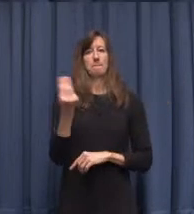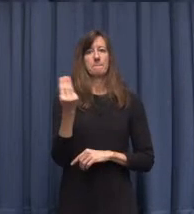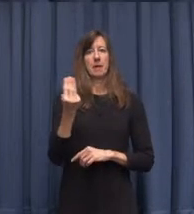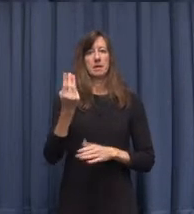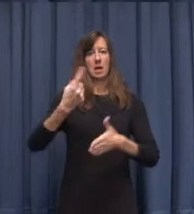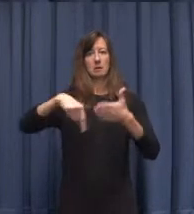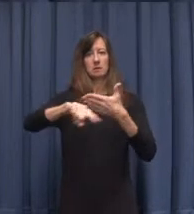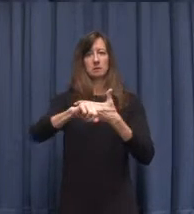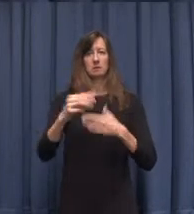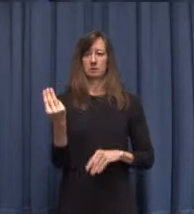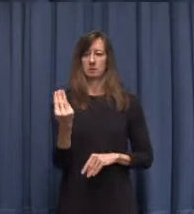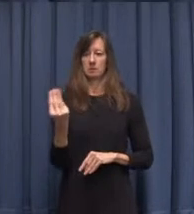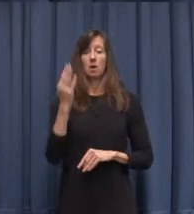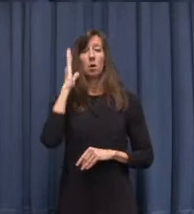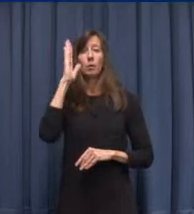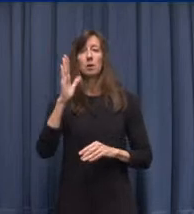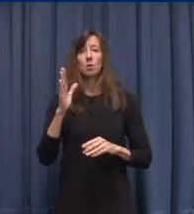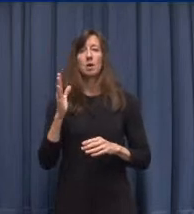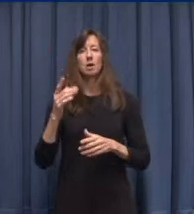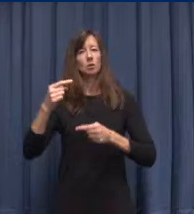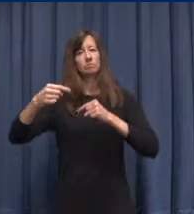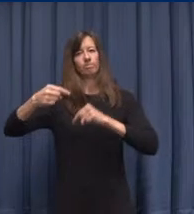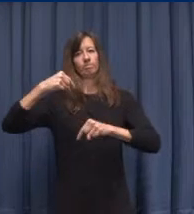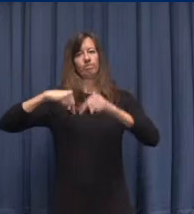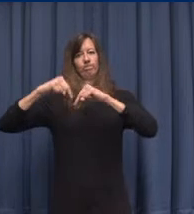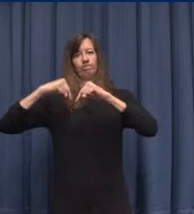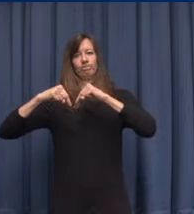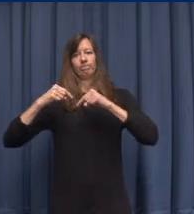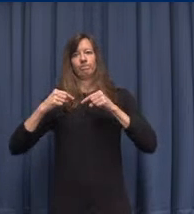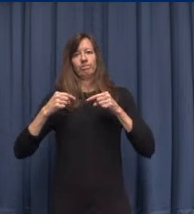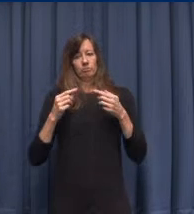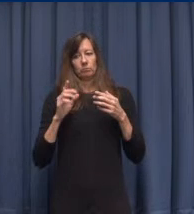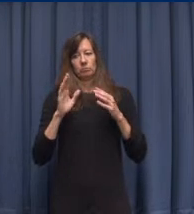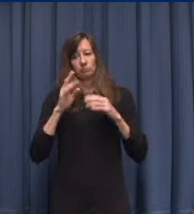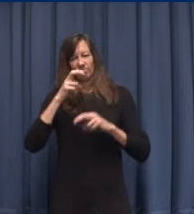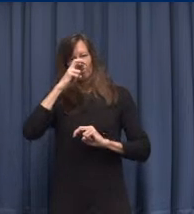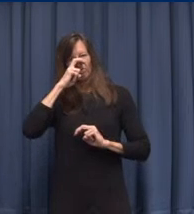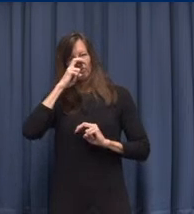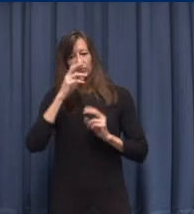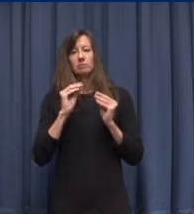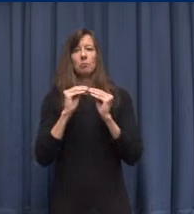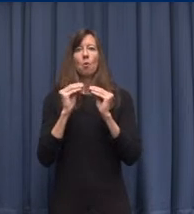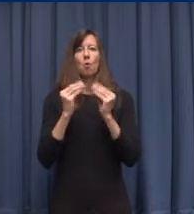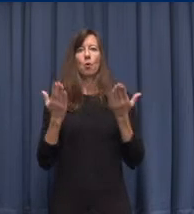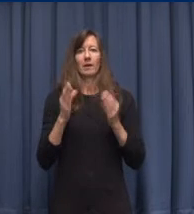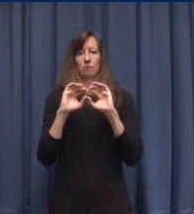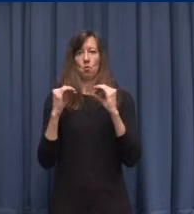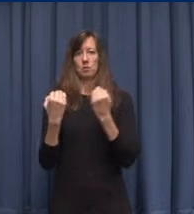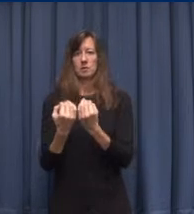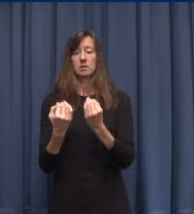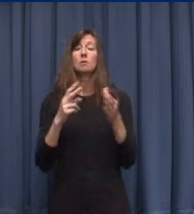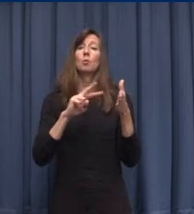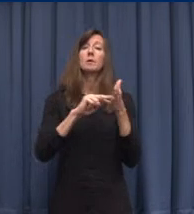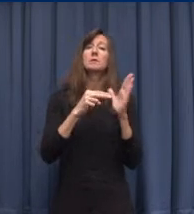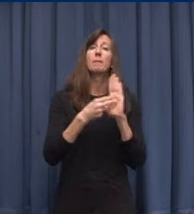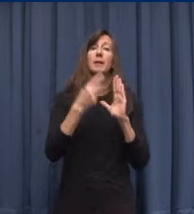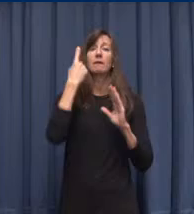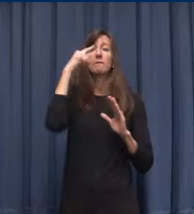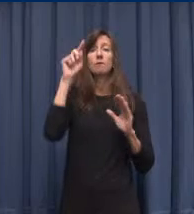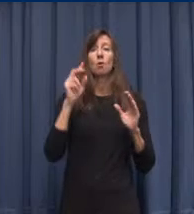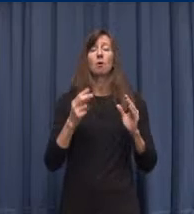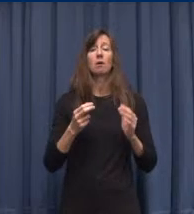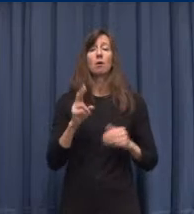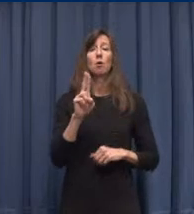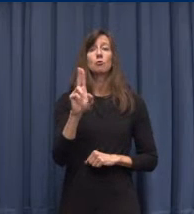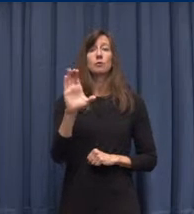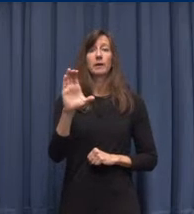back up our protocol and operations as an organization. What that means for our residents is that we will